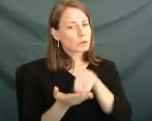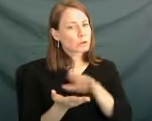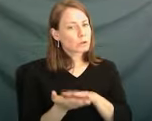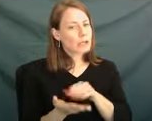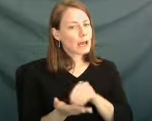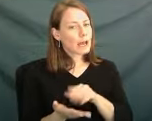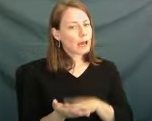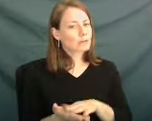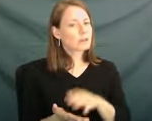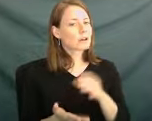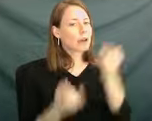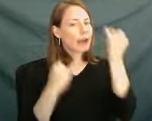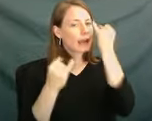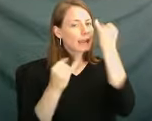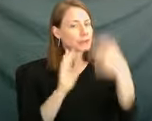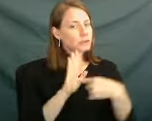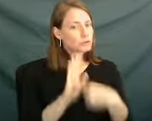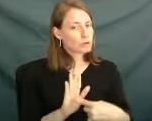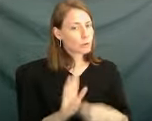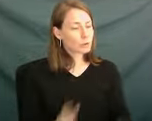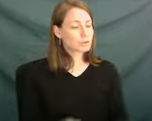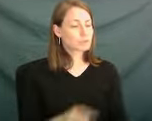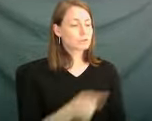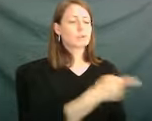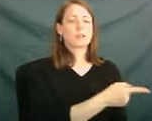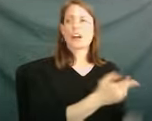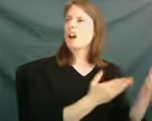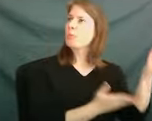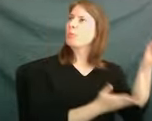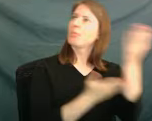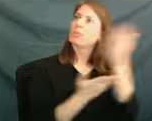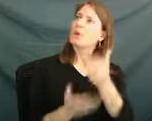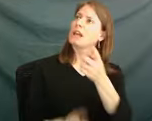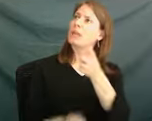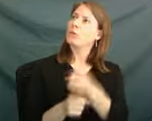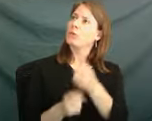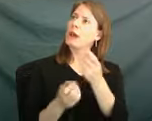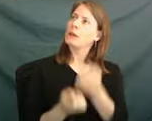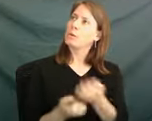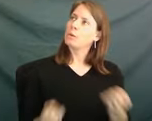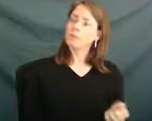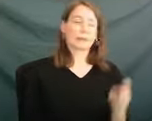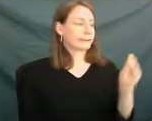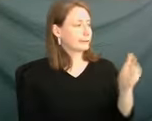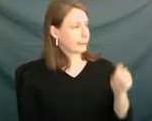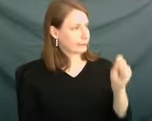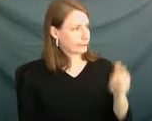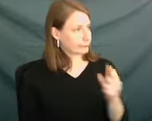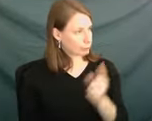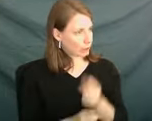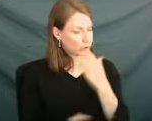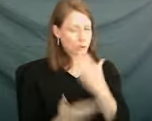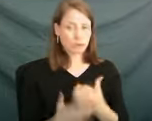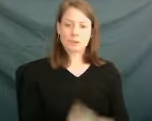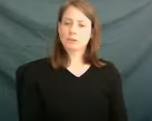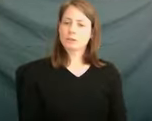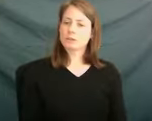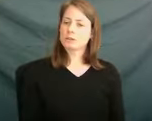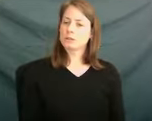right equipment. Ask questions. I think that's going to come under another thing. So right equipment, arriving on